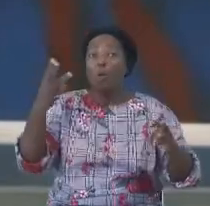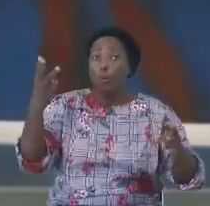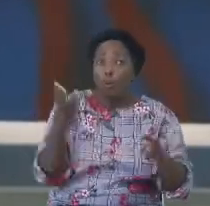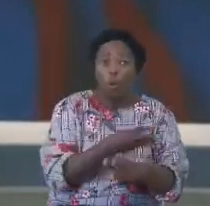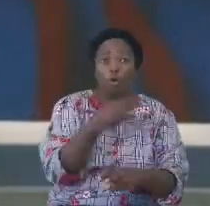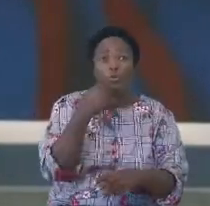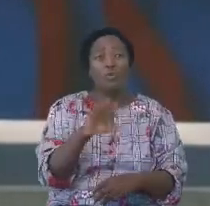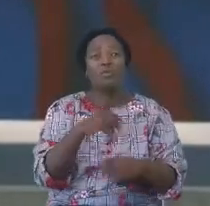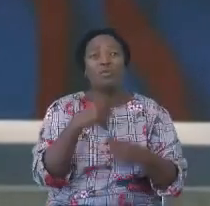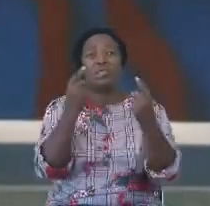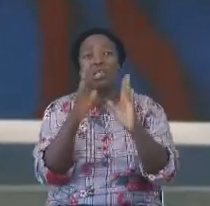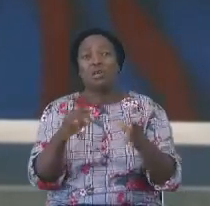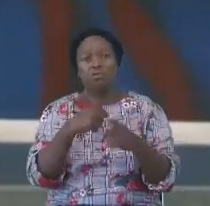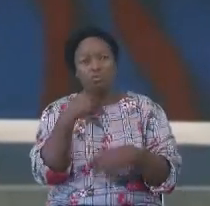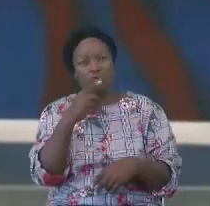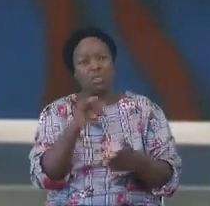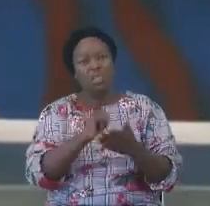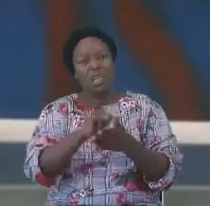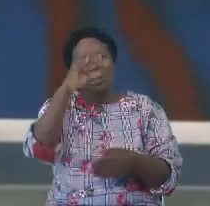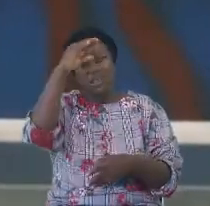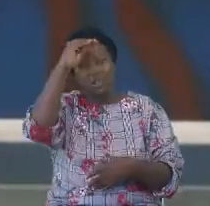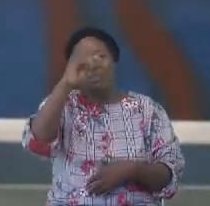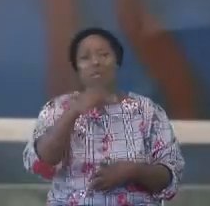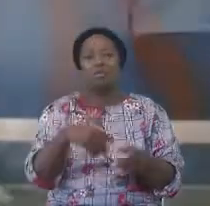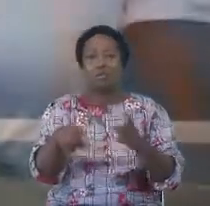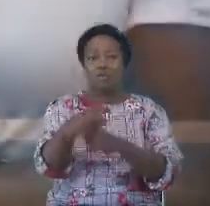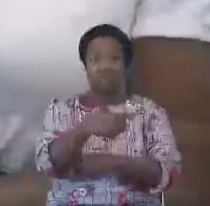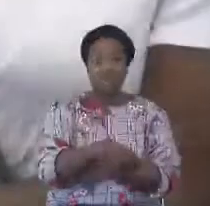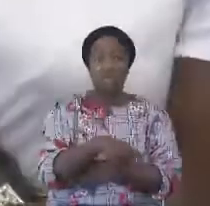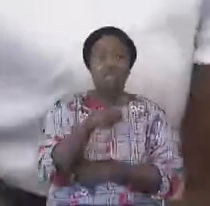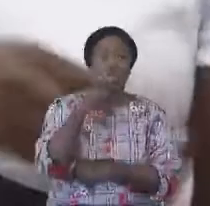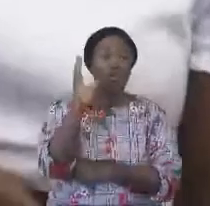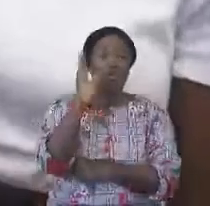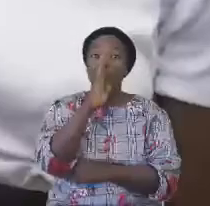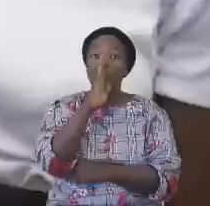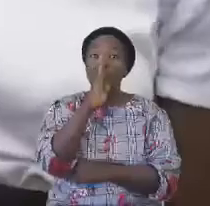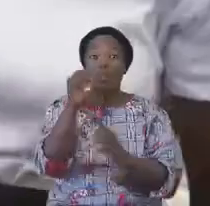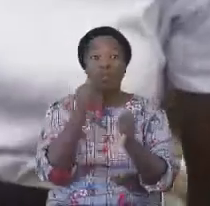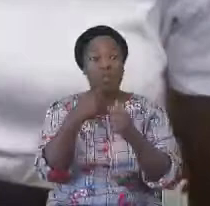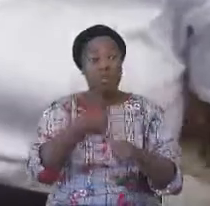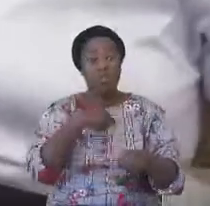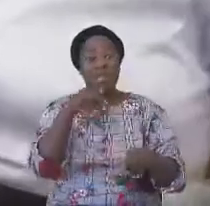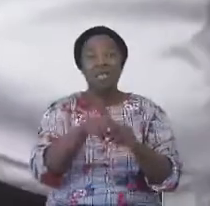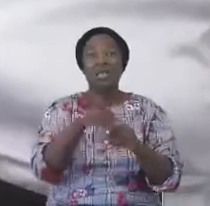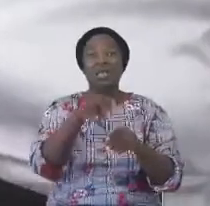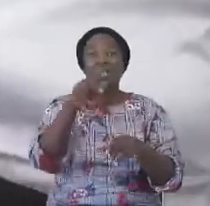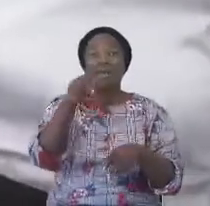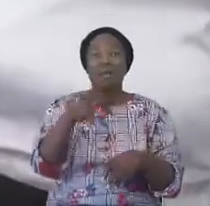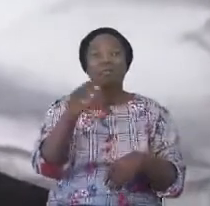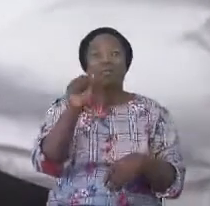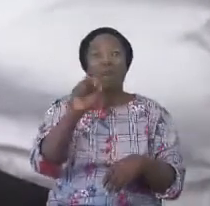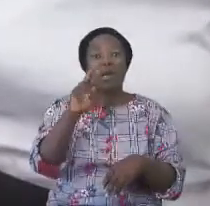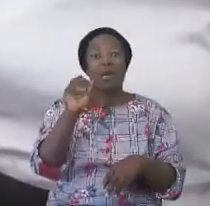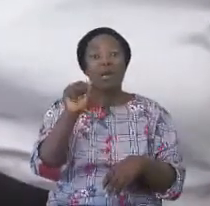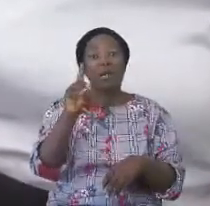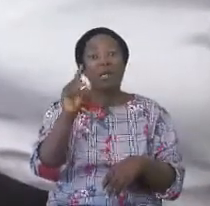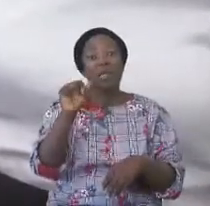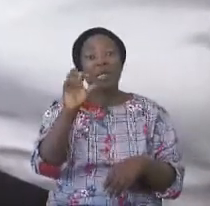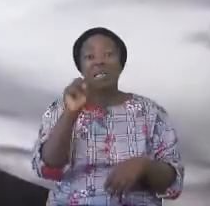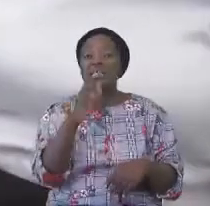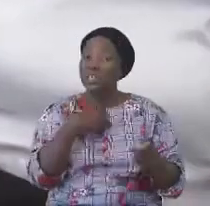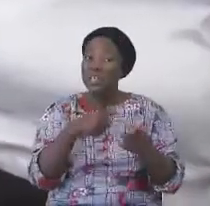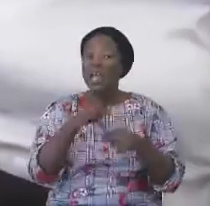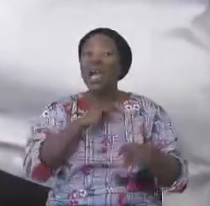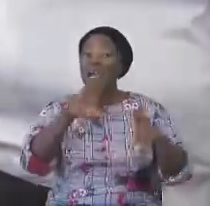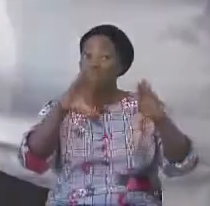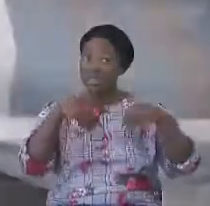you have salvation for the worst of sinners. You told that man, today you'll be with